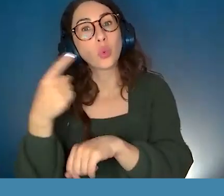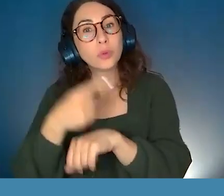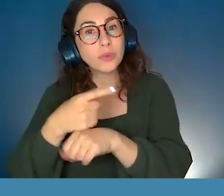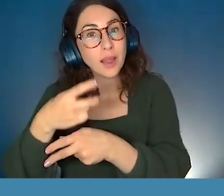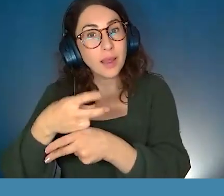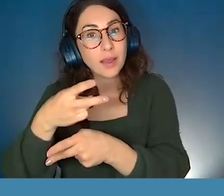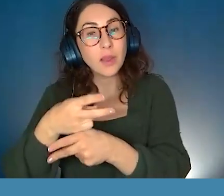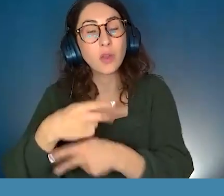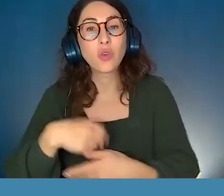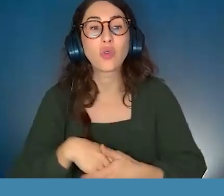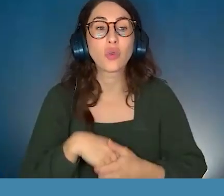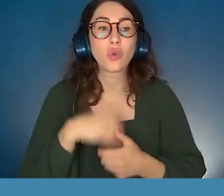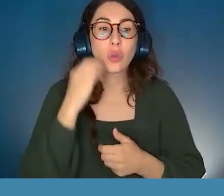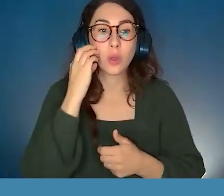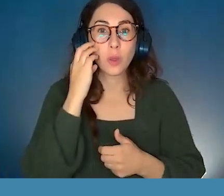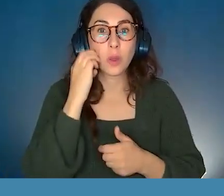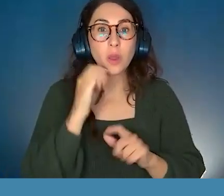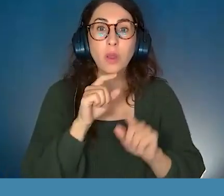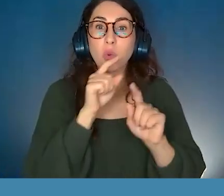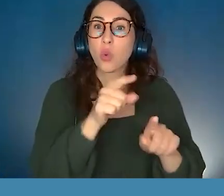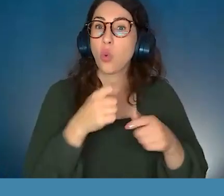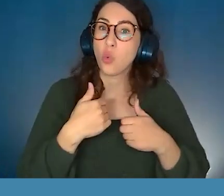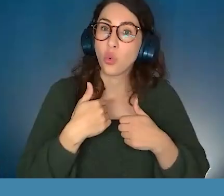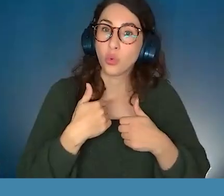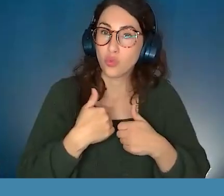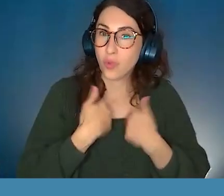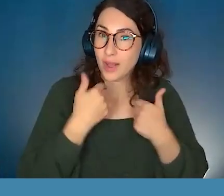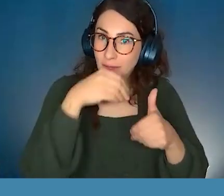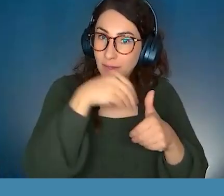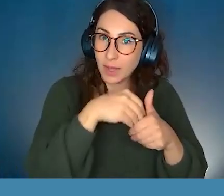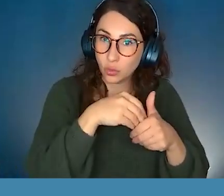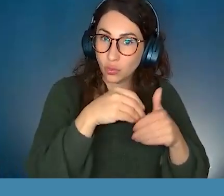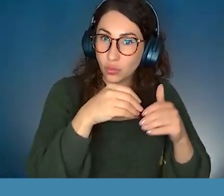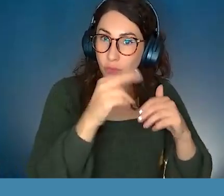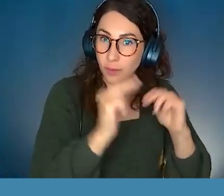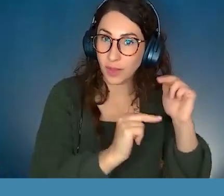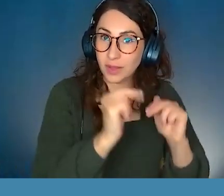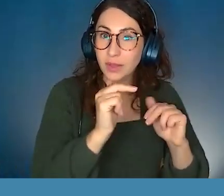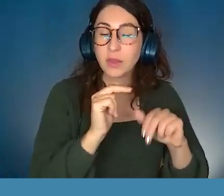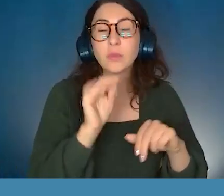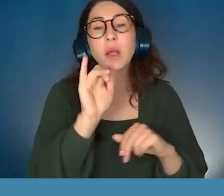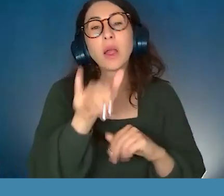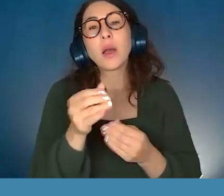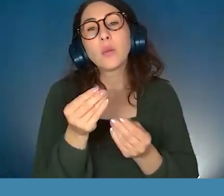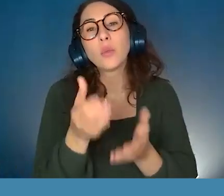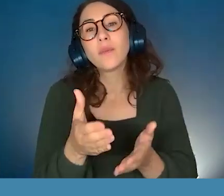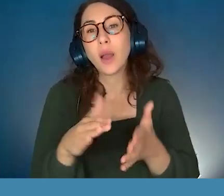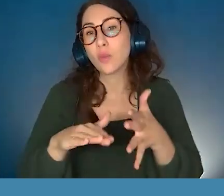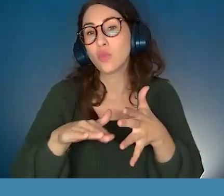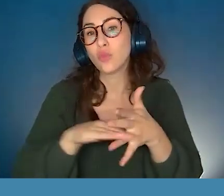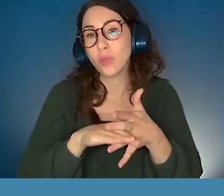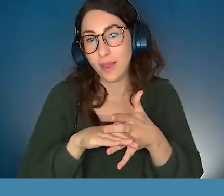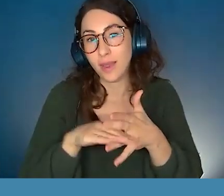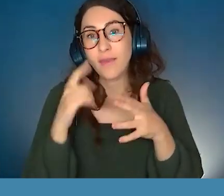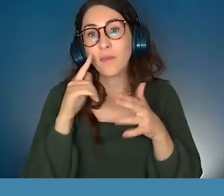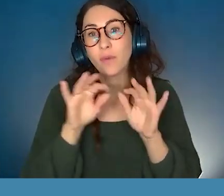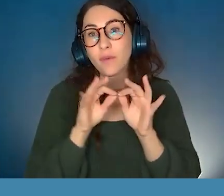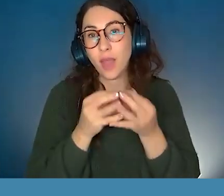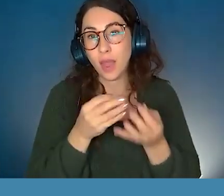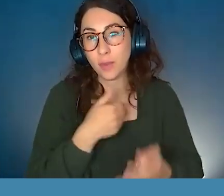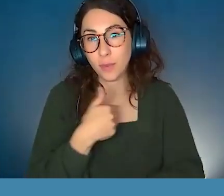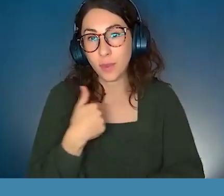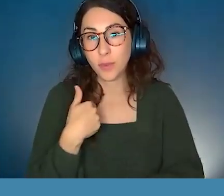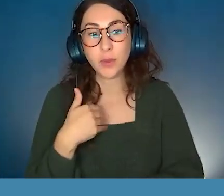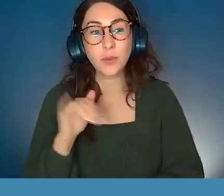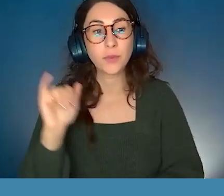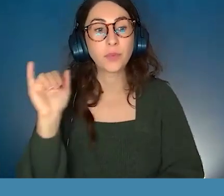services, but they provide a little break for family members when they might need it. An example of this is